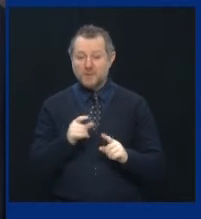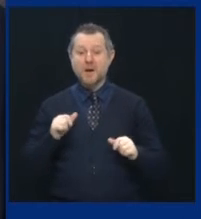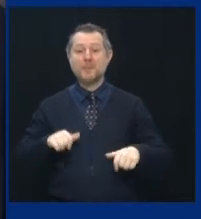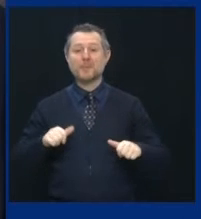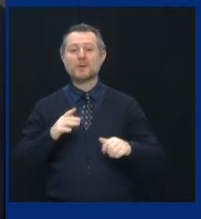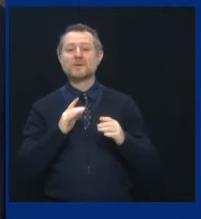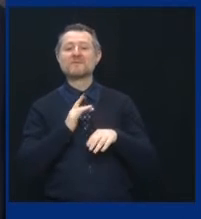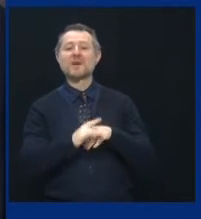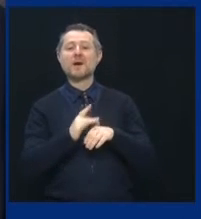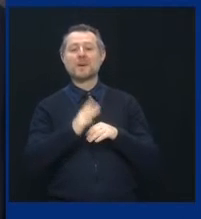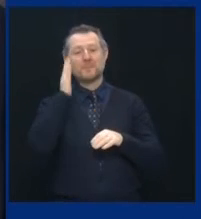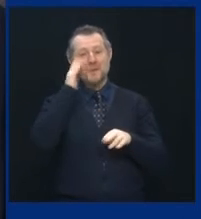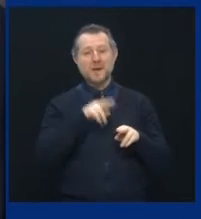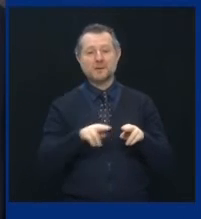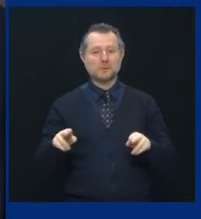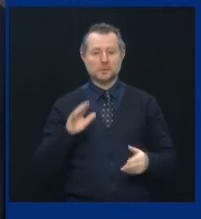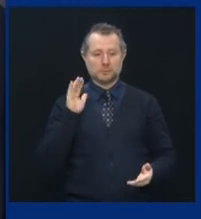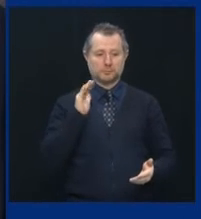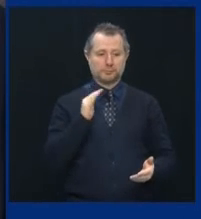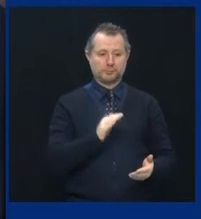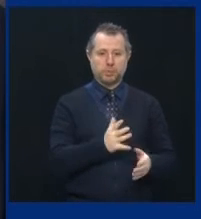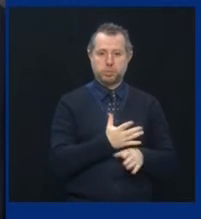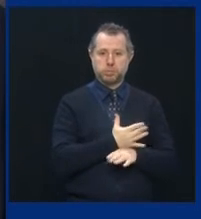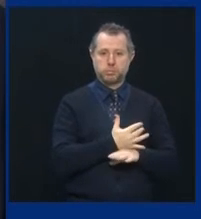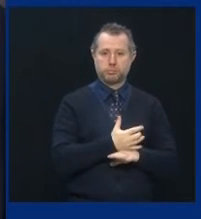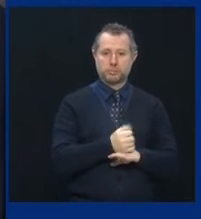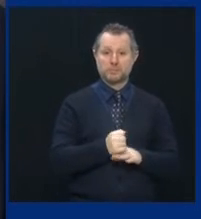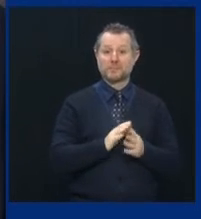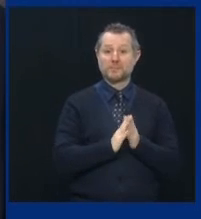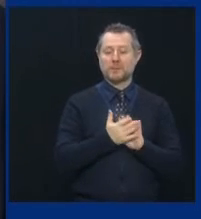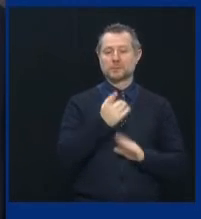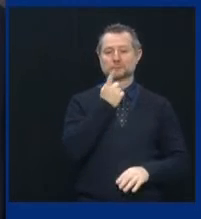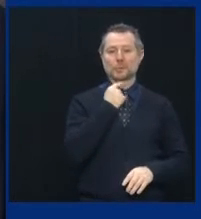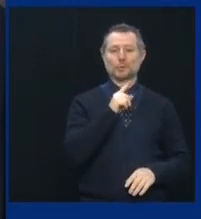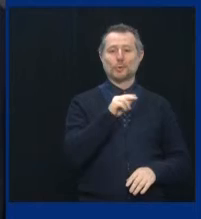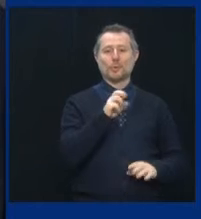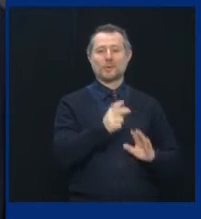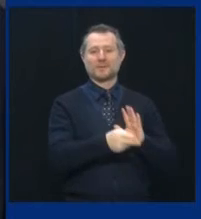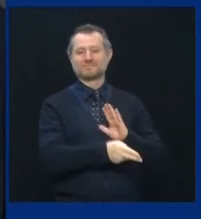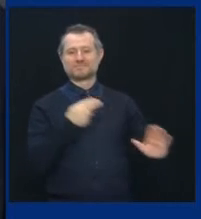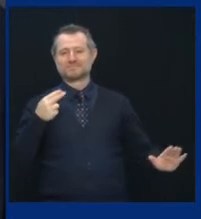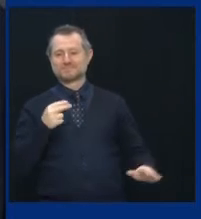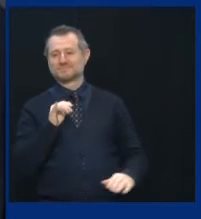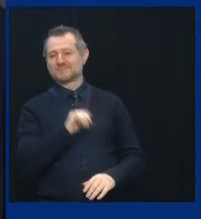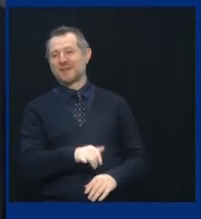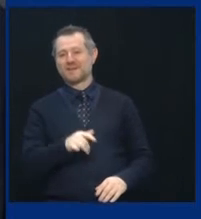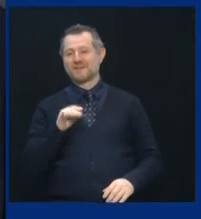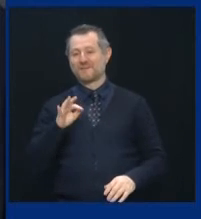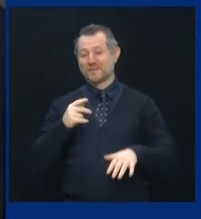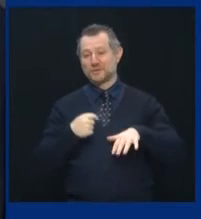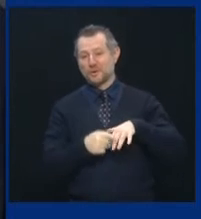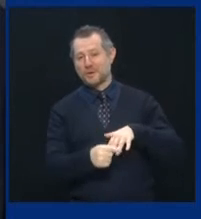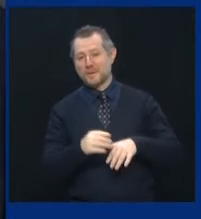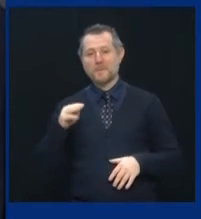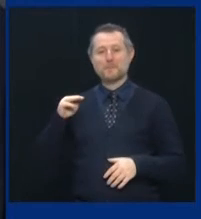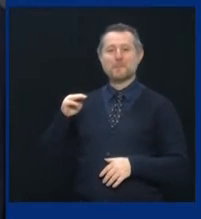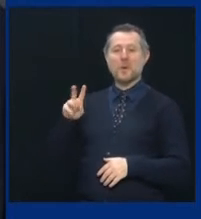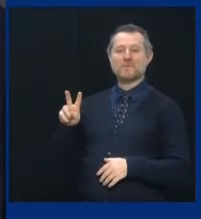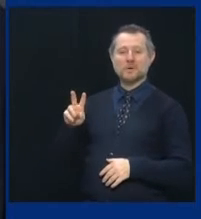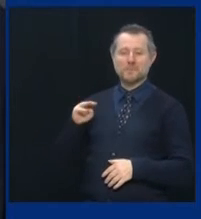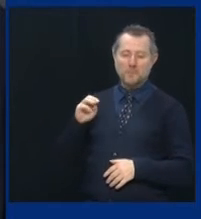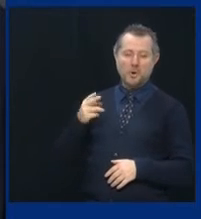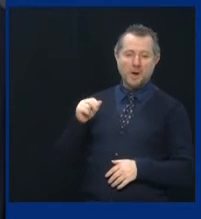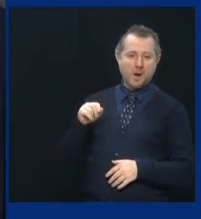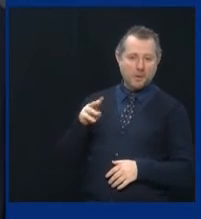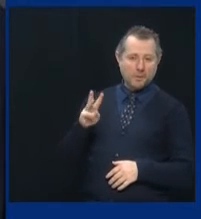capacity, and you will go to a red zone. That's what the Finger Lakes and Mohawk Valley are looking at. Next